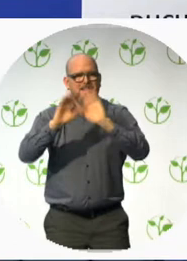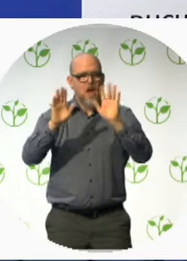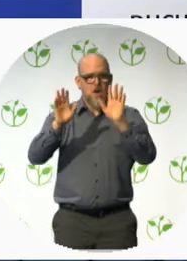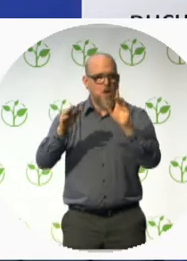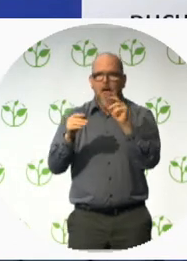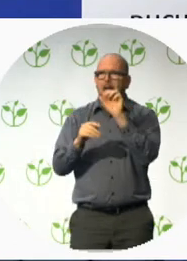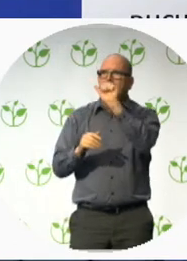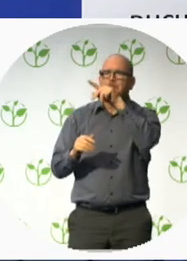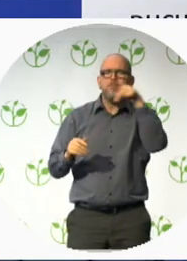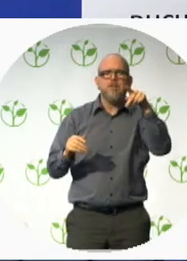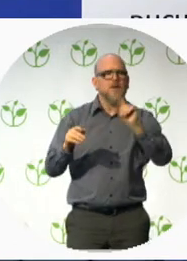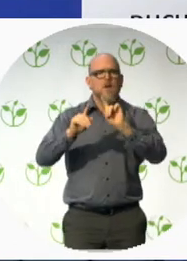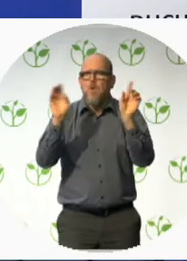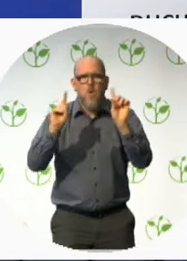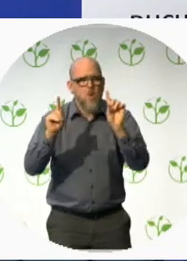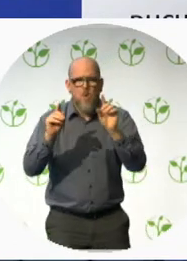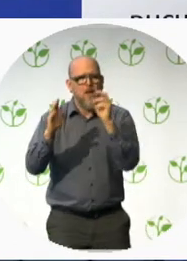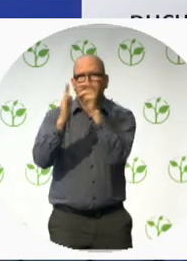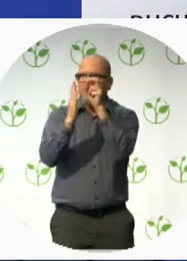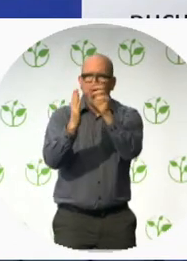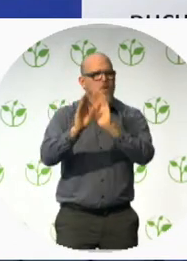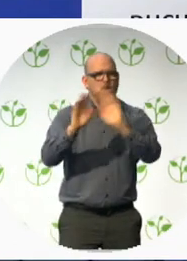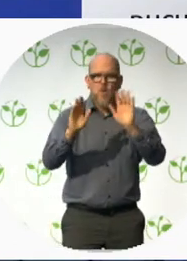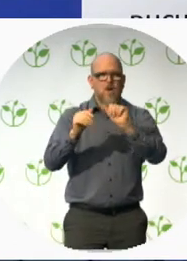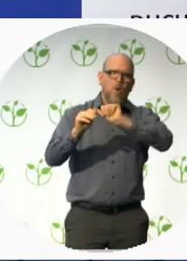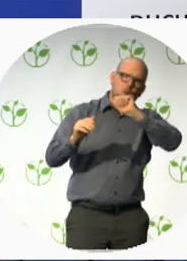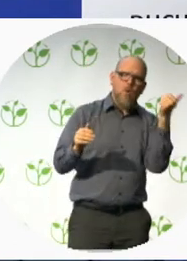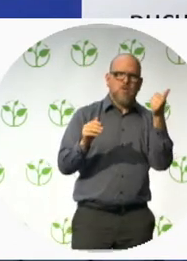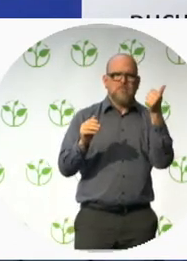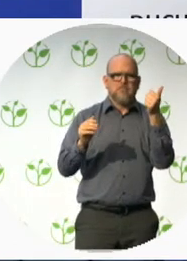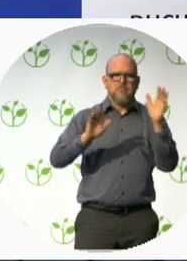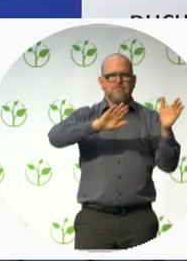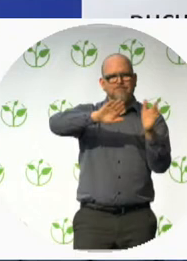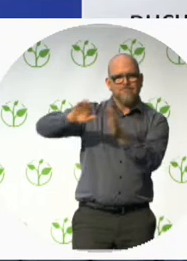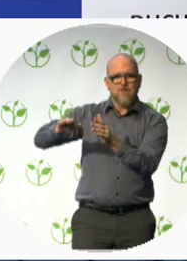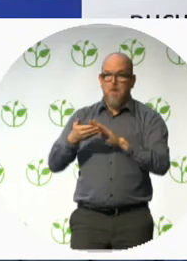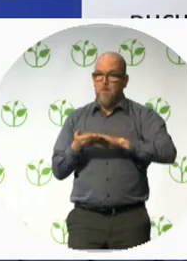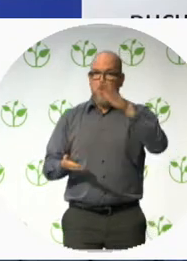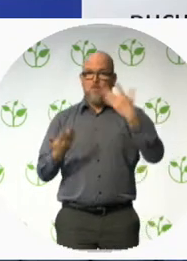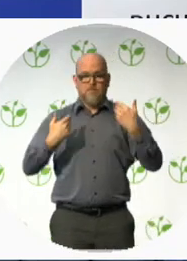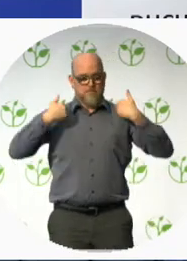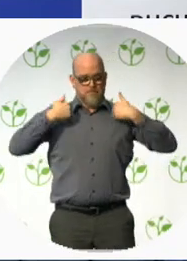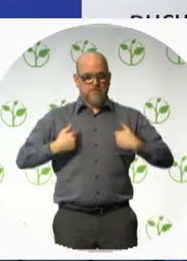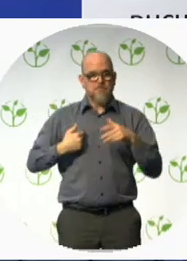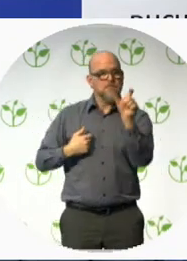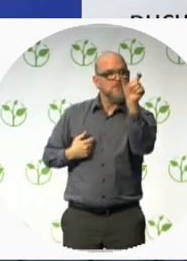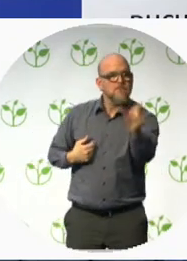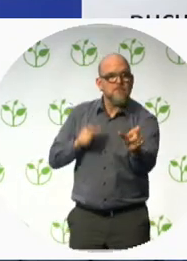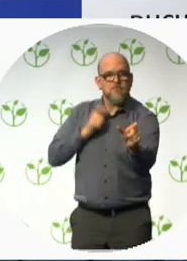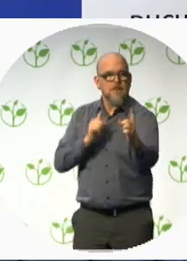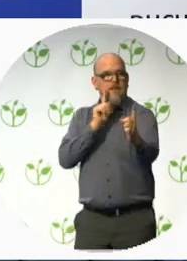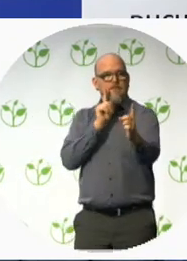Smart banking is a personal advice in addition to our branch offer. Our